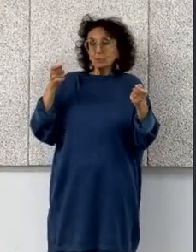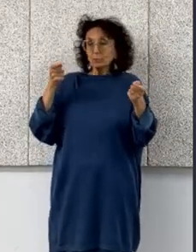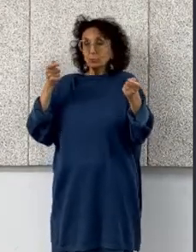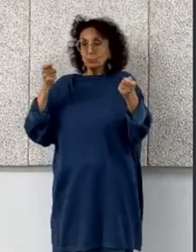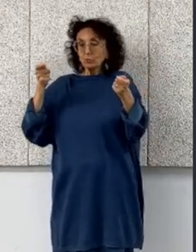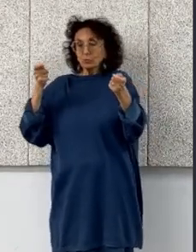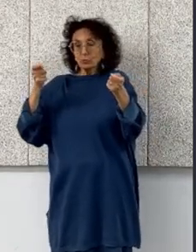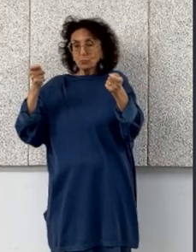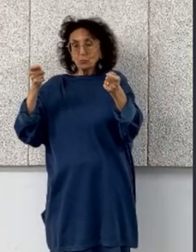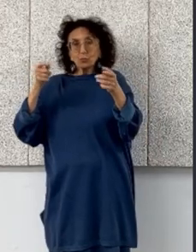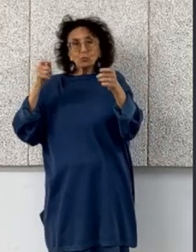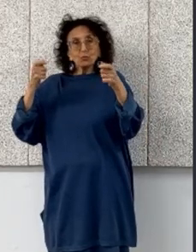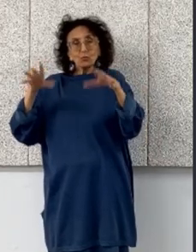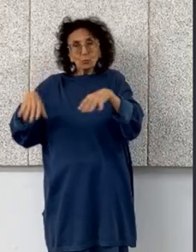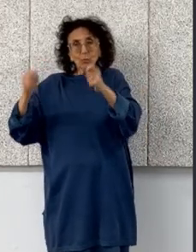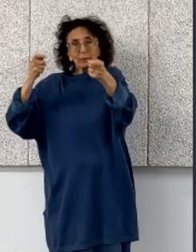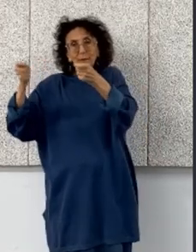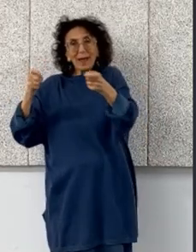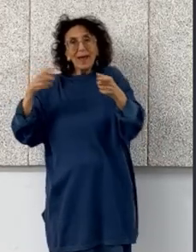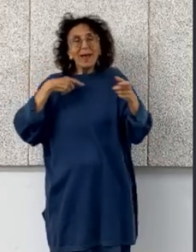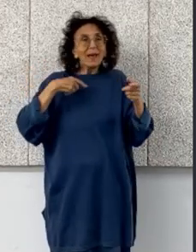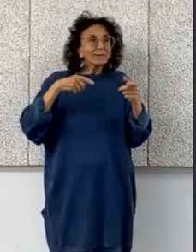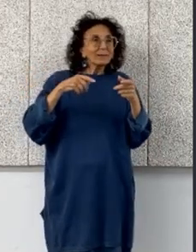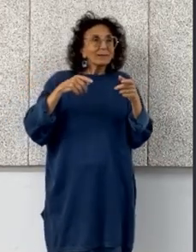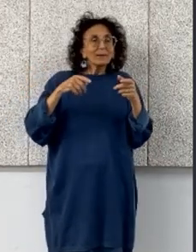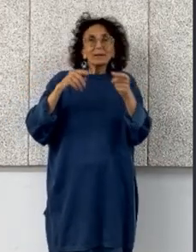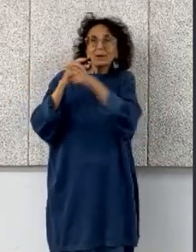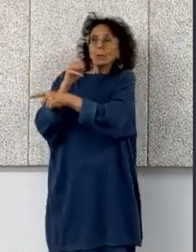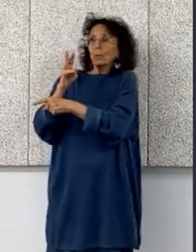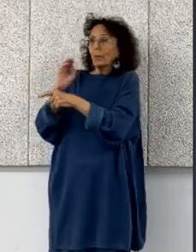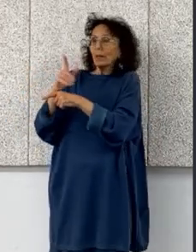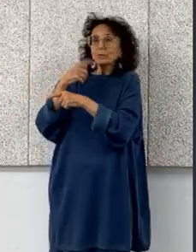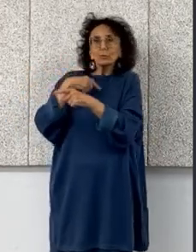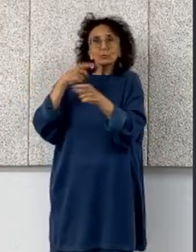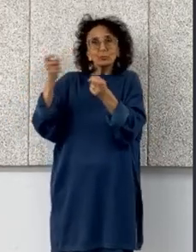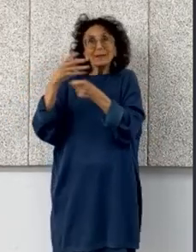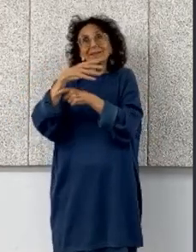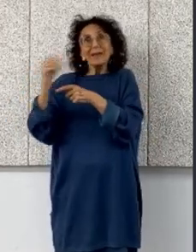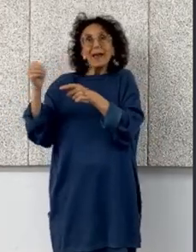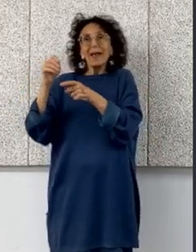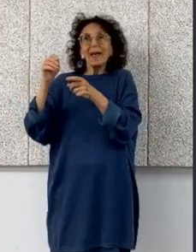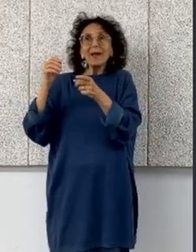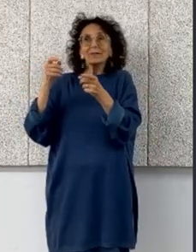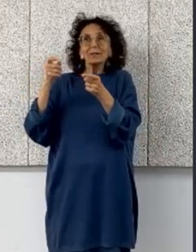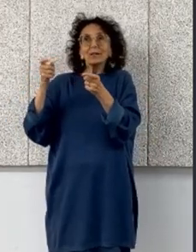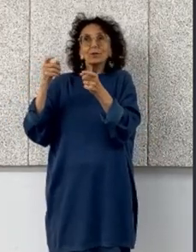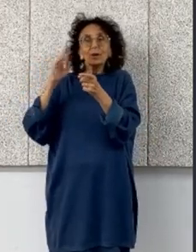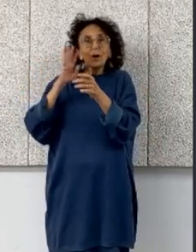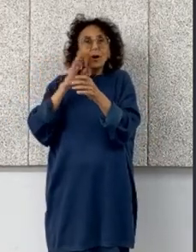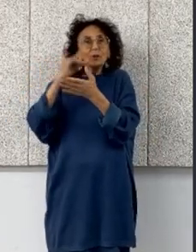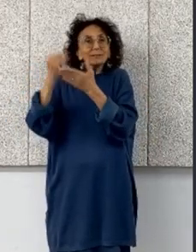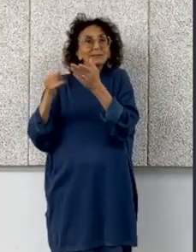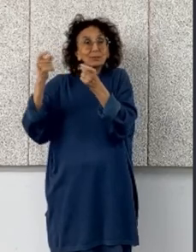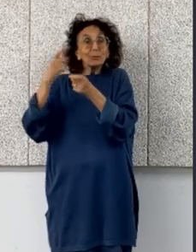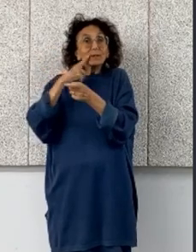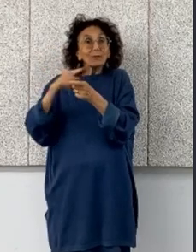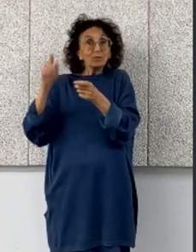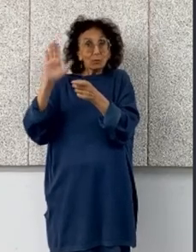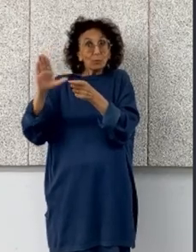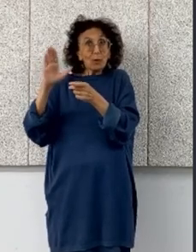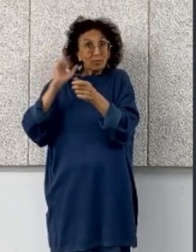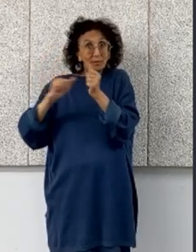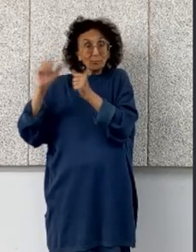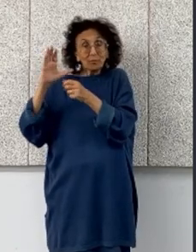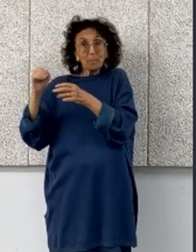being the artistic director of Rattlestick, and Deeksha, you know, you are looking forward to hitting a year mark, and I know you have some, you